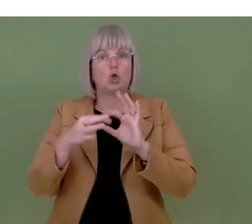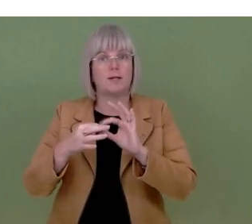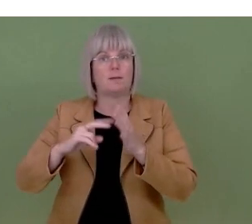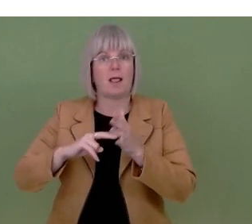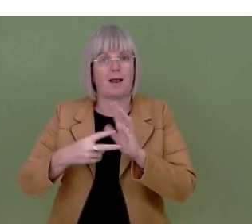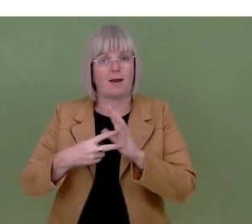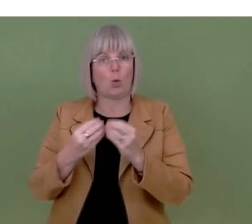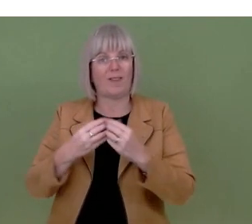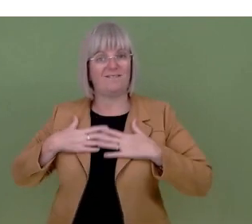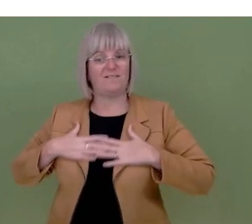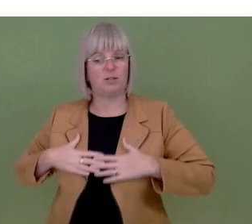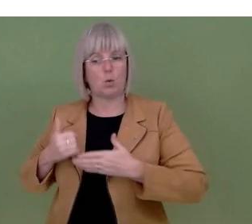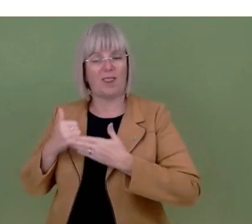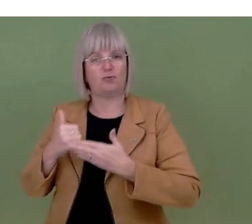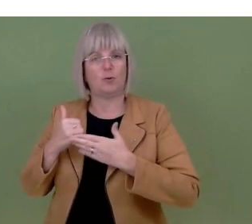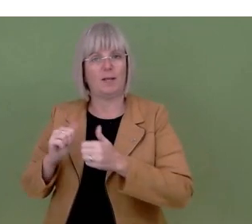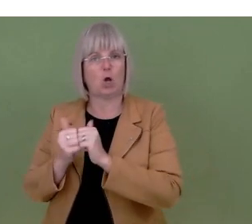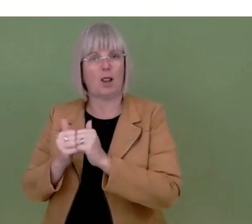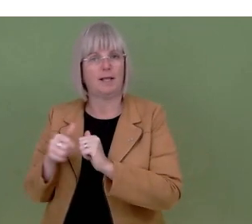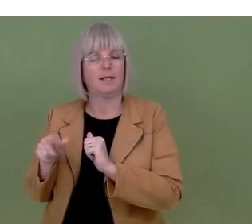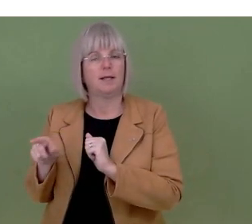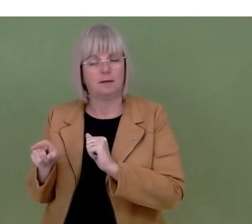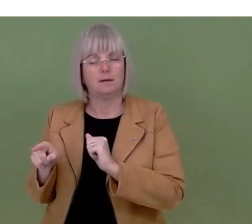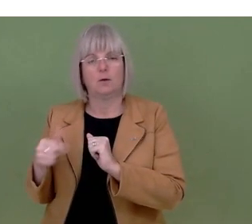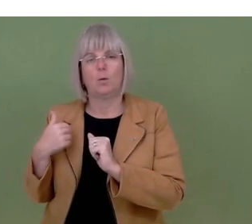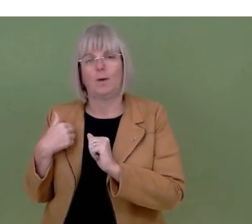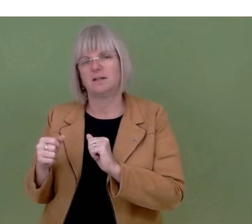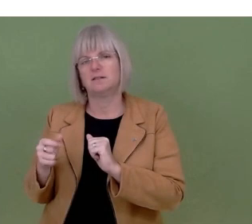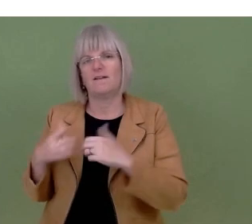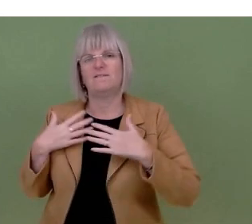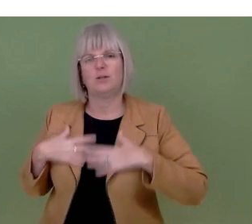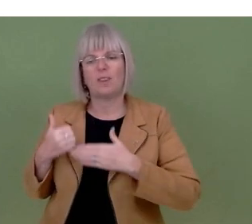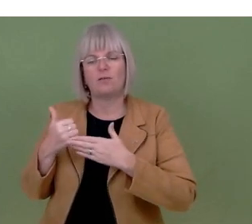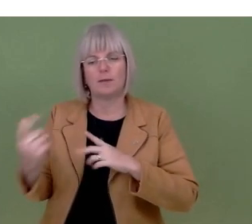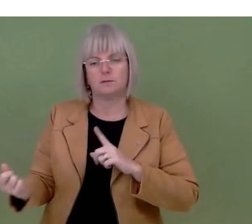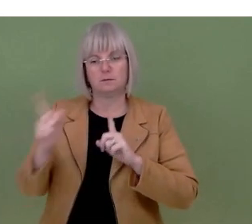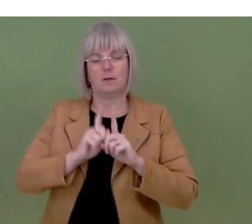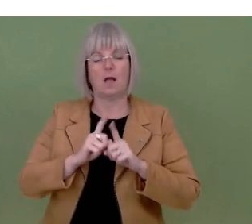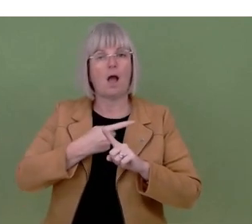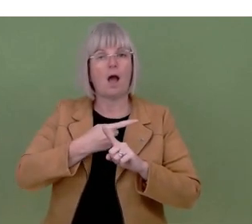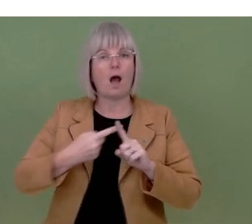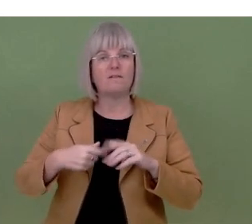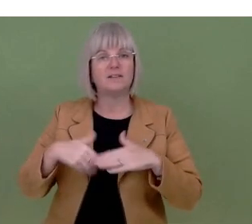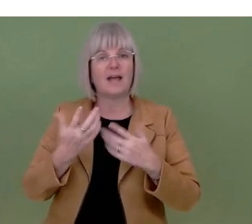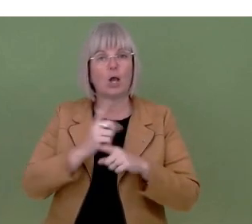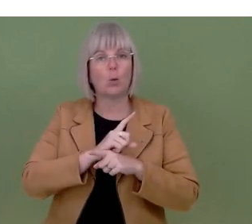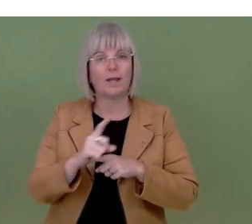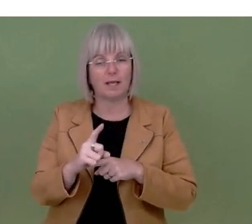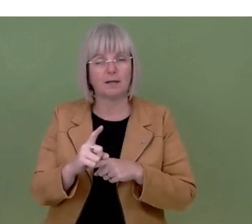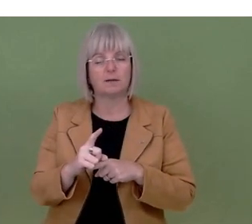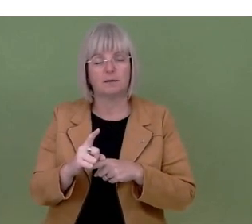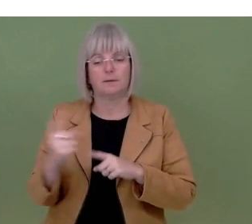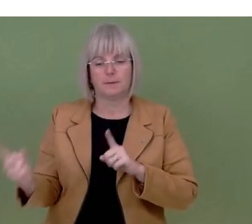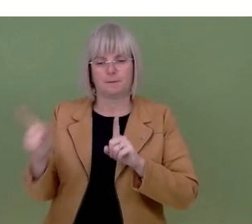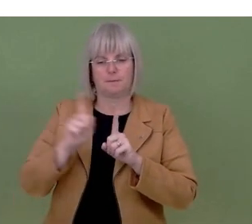physiotherapy colleagues. We had a physio join us for half a day a week in our service, focusing on people who